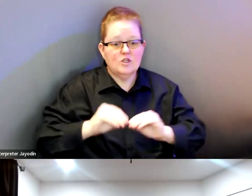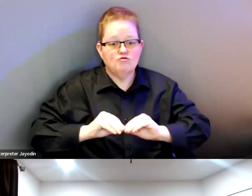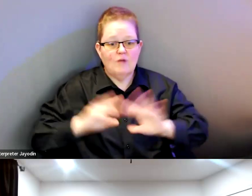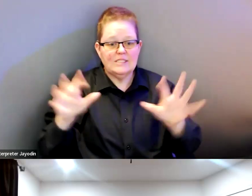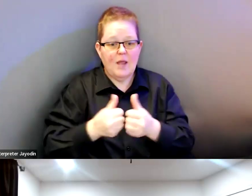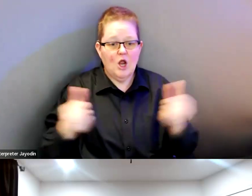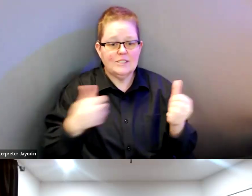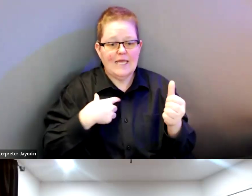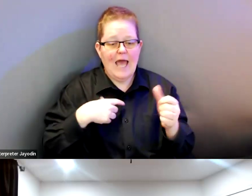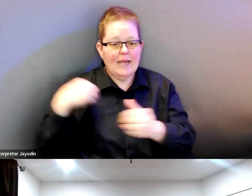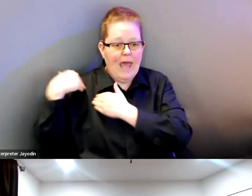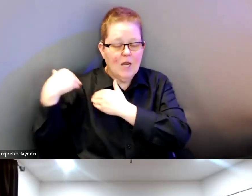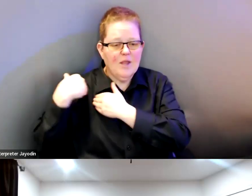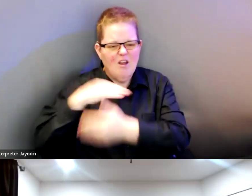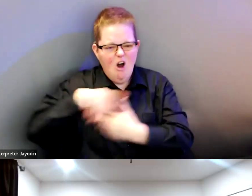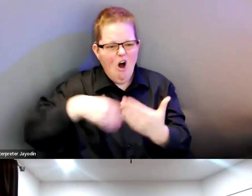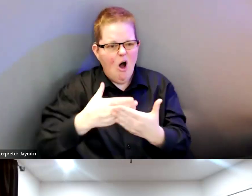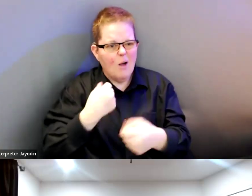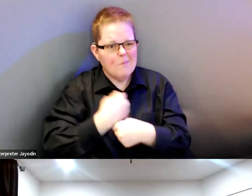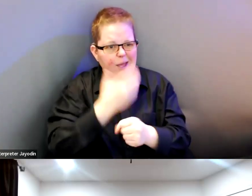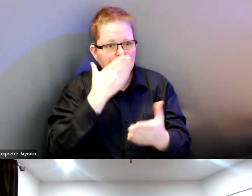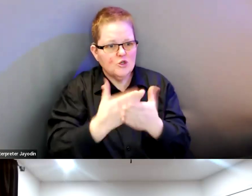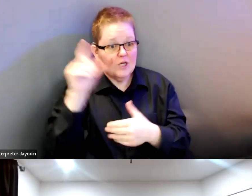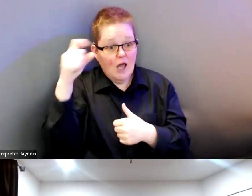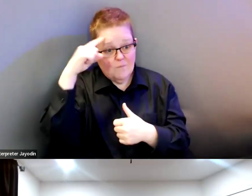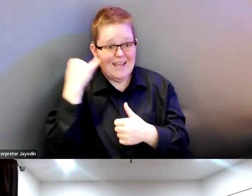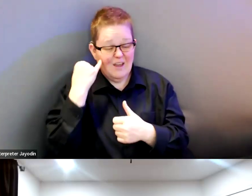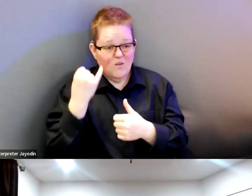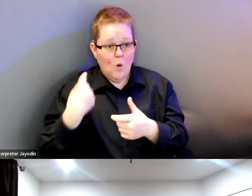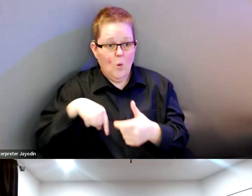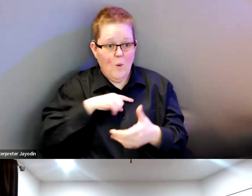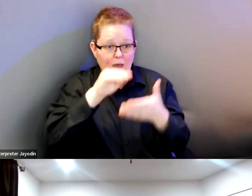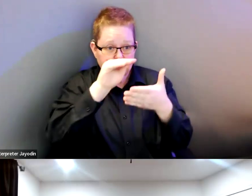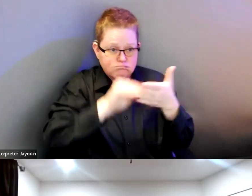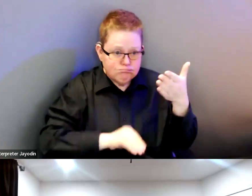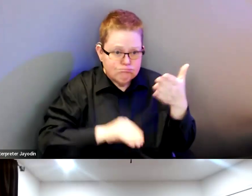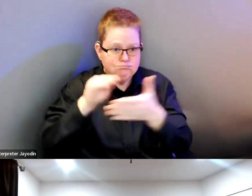government. And if we have all that pulled together, and then it bounces off of